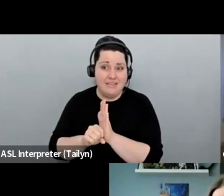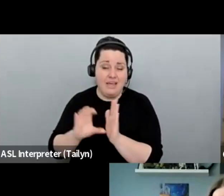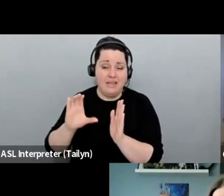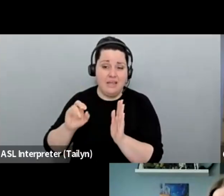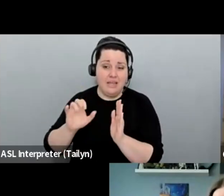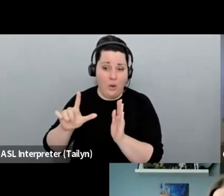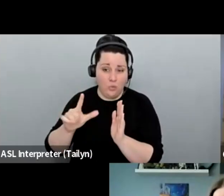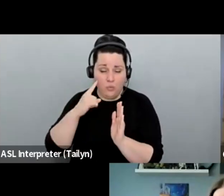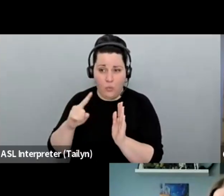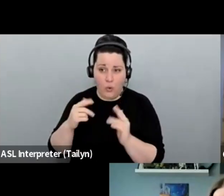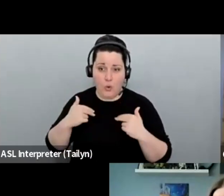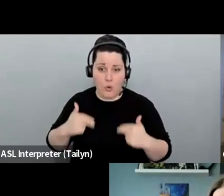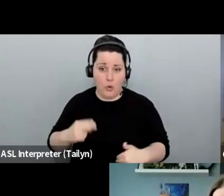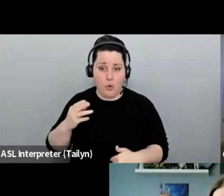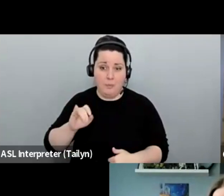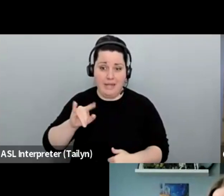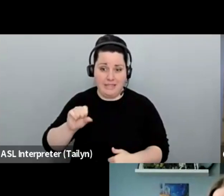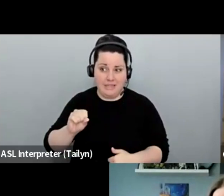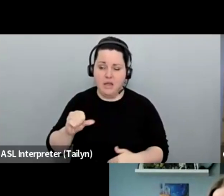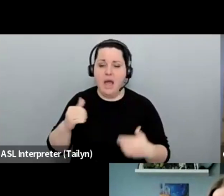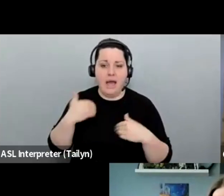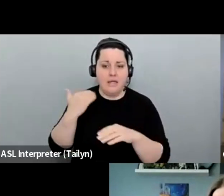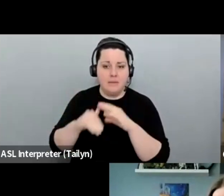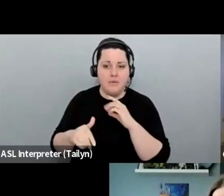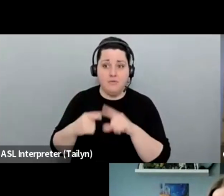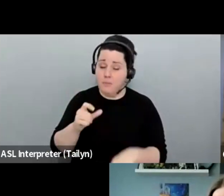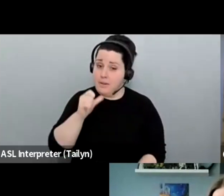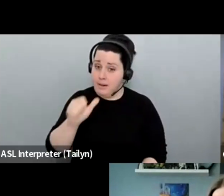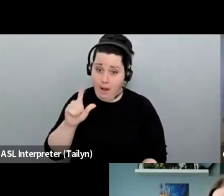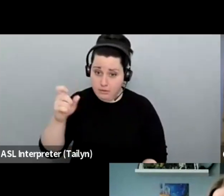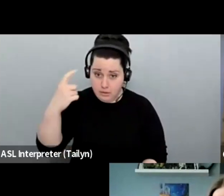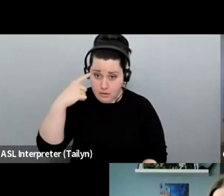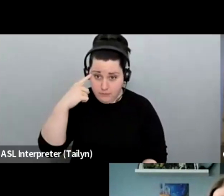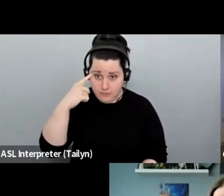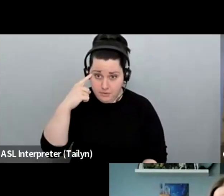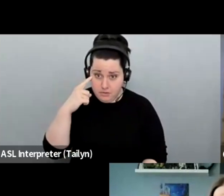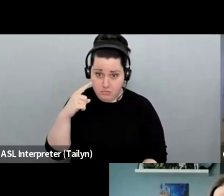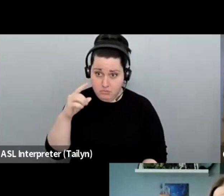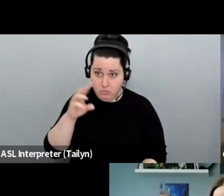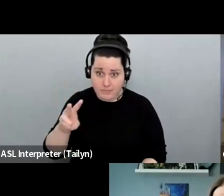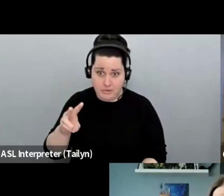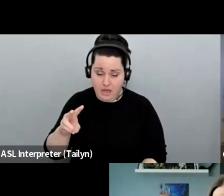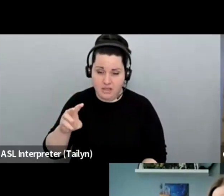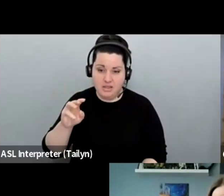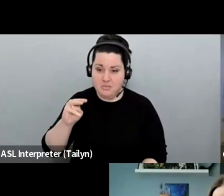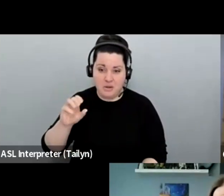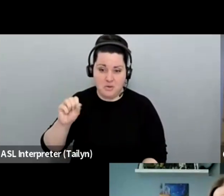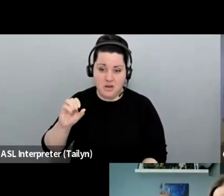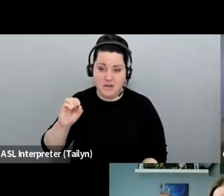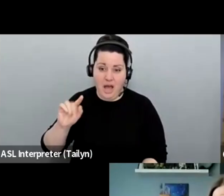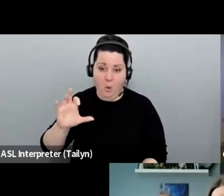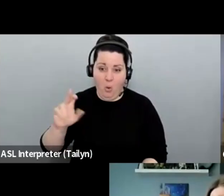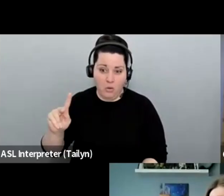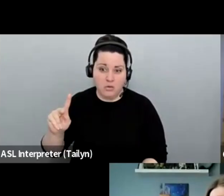councils for humanities got emails from a non-government address, from like a Microsoft Outlook address,